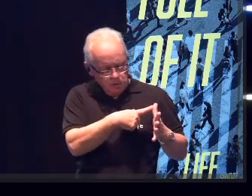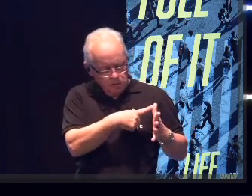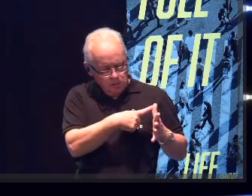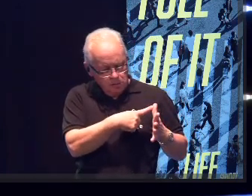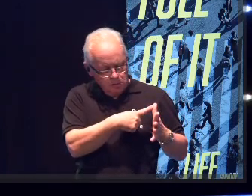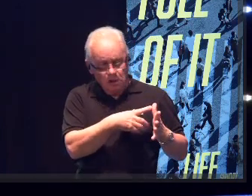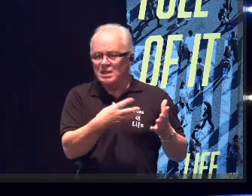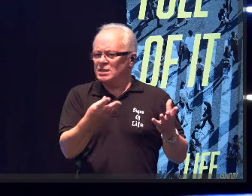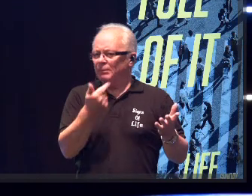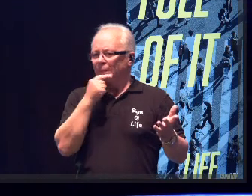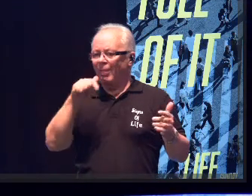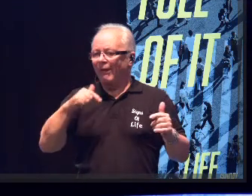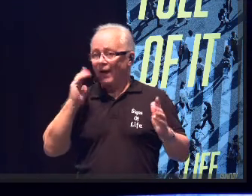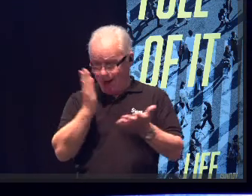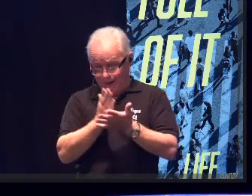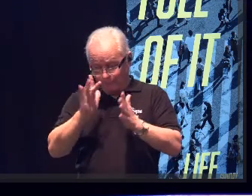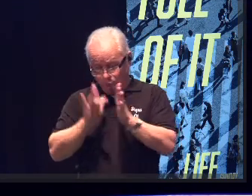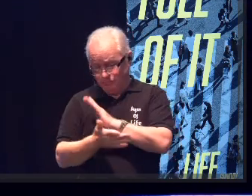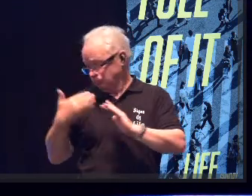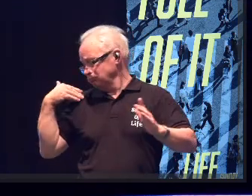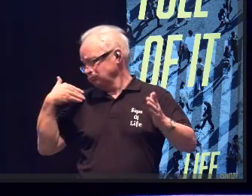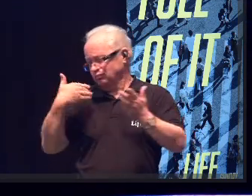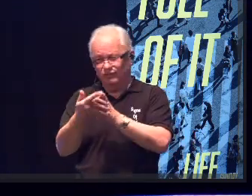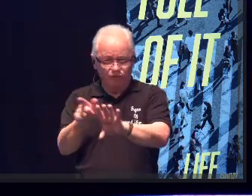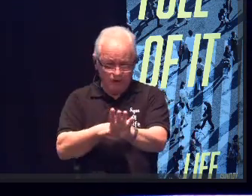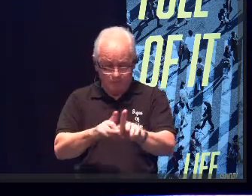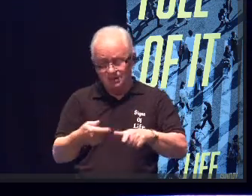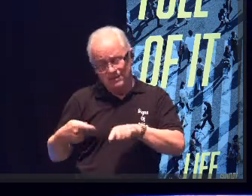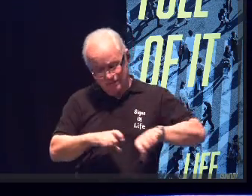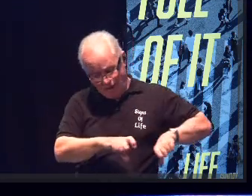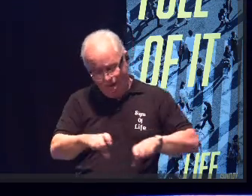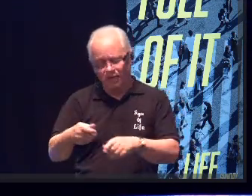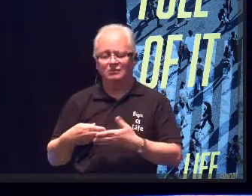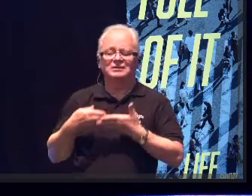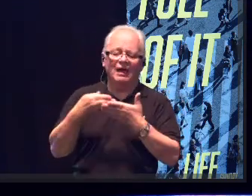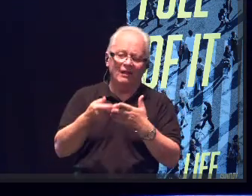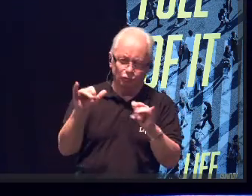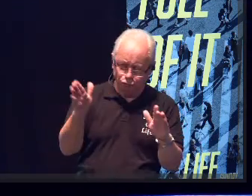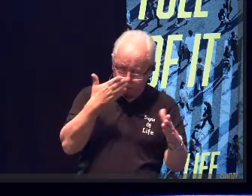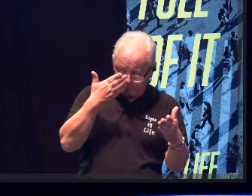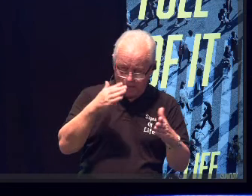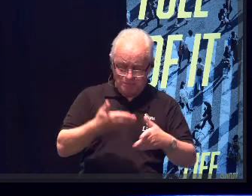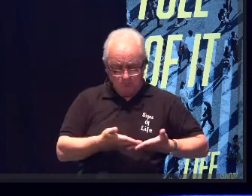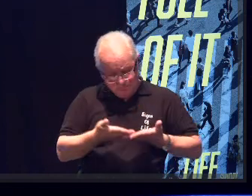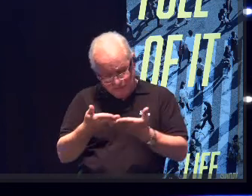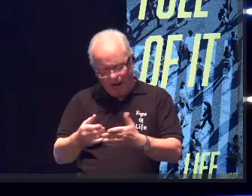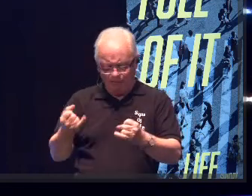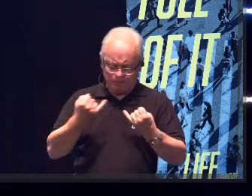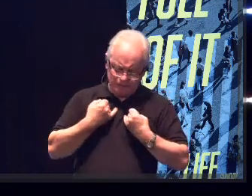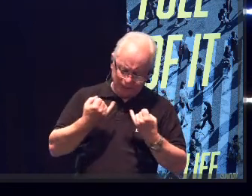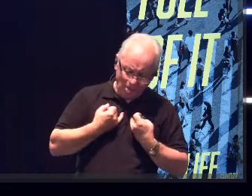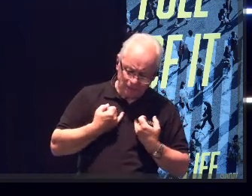There's some of us here this morning who are Christians, been Christians for years, but we're carrying shame and we're carrying guilt because we don't